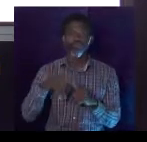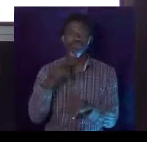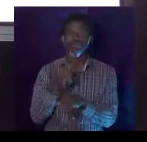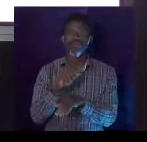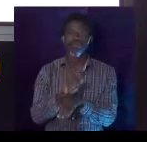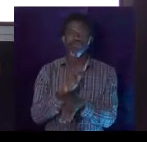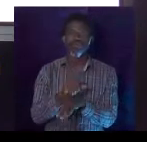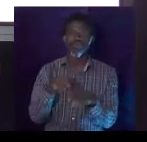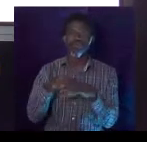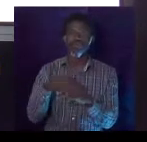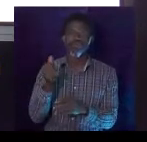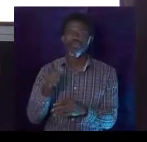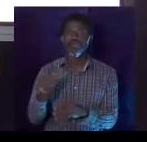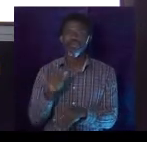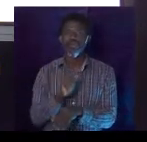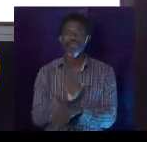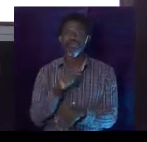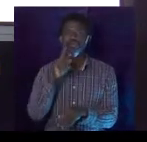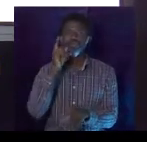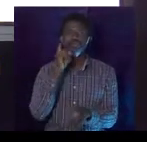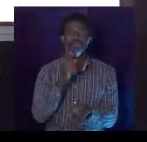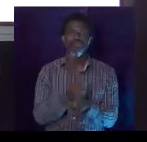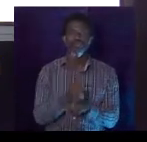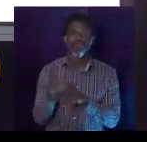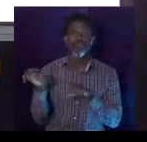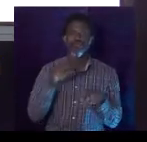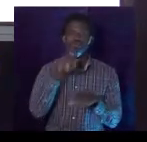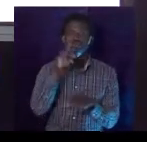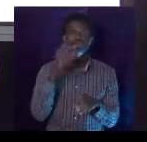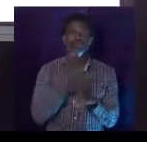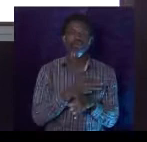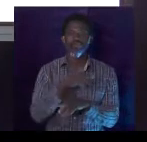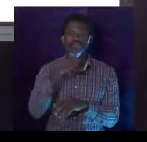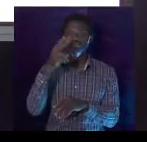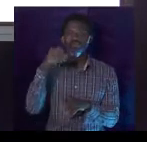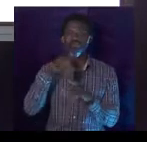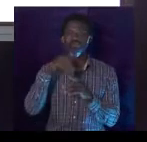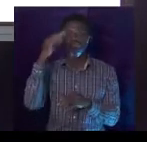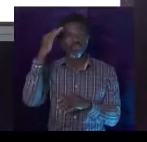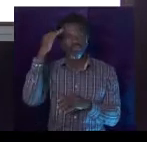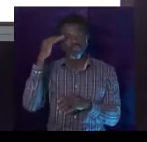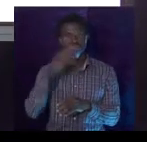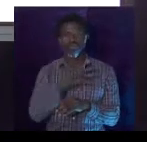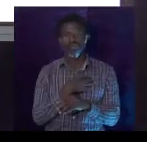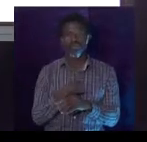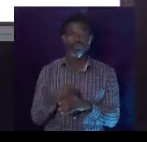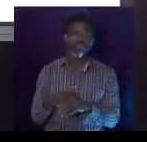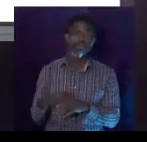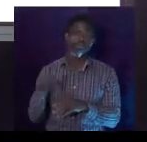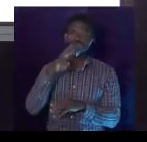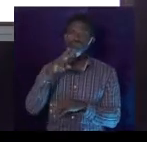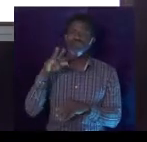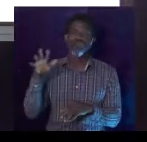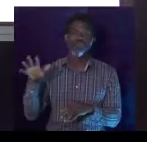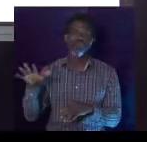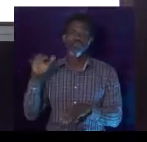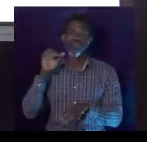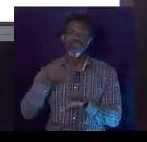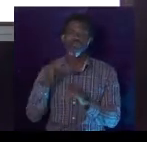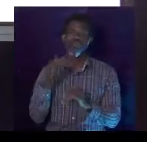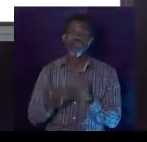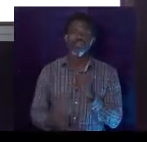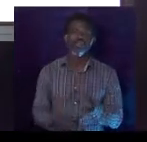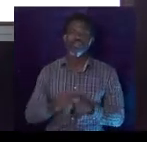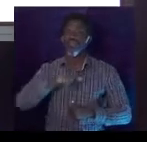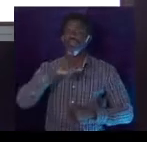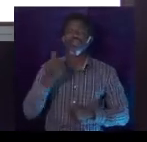work out anything or do any serious work. You just have to do 1 times 2 in your head and put 25 at the end of it. Let's see another